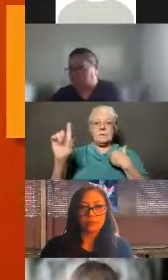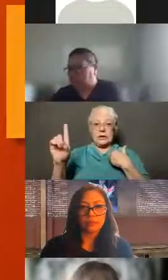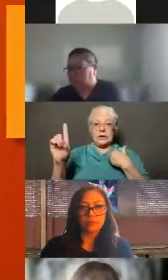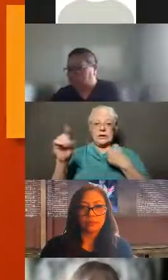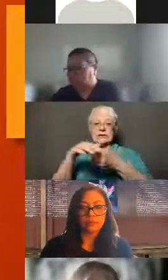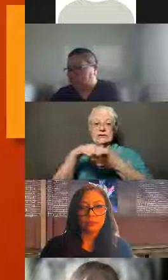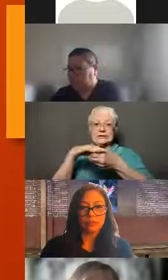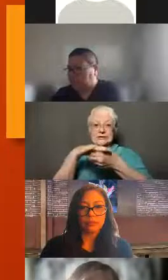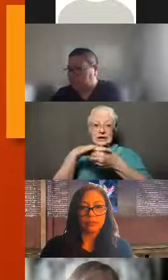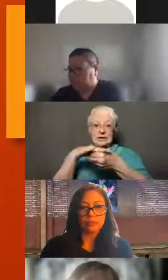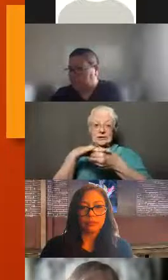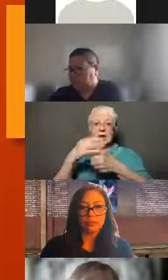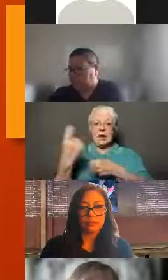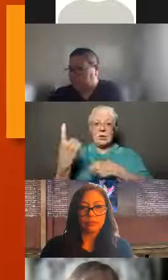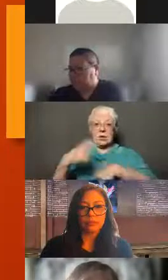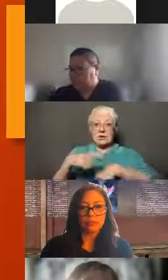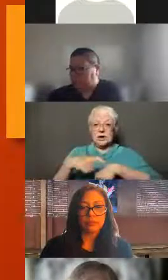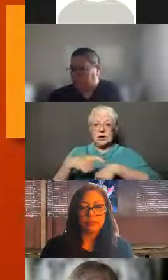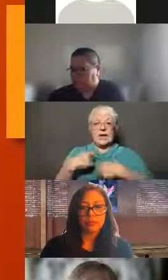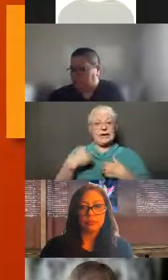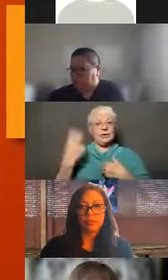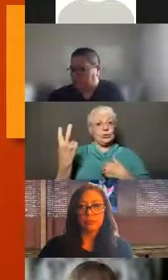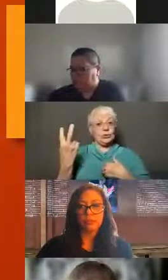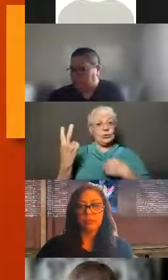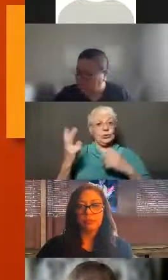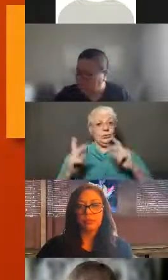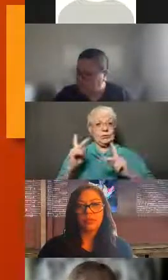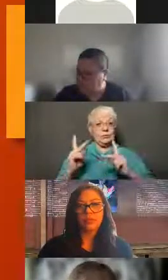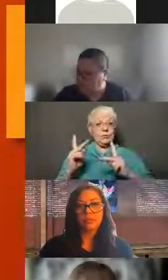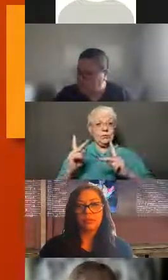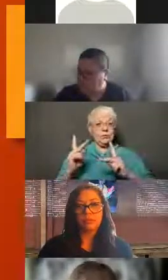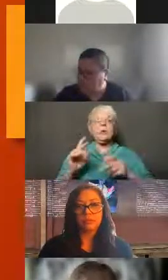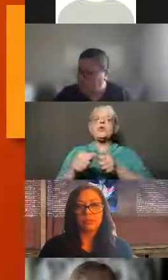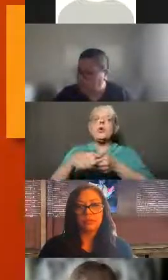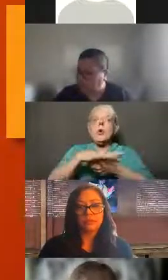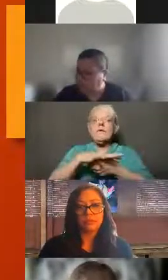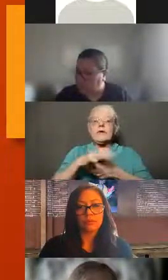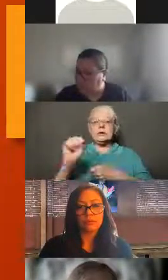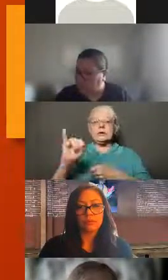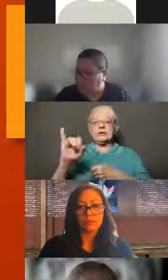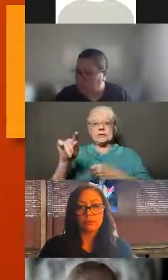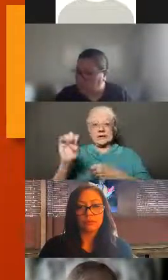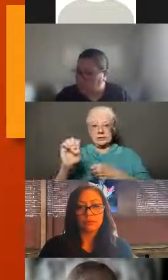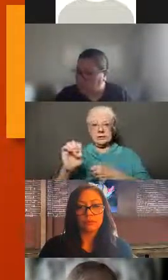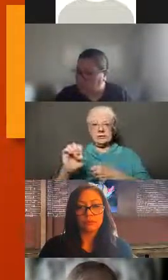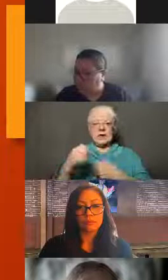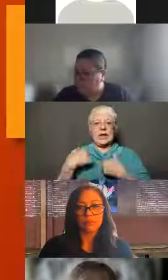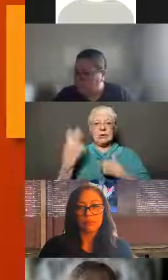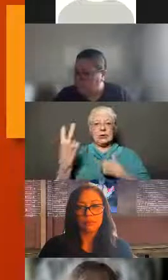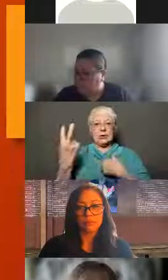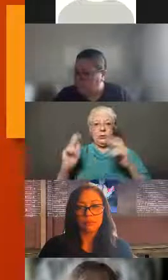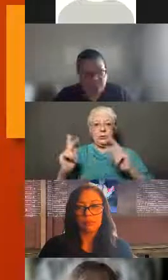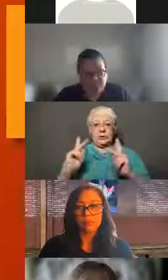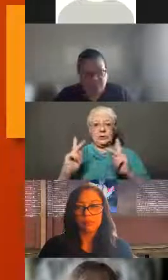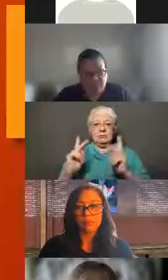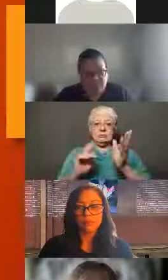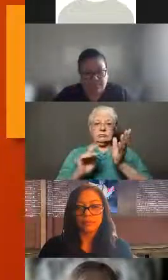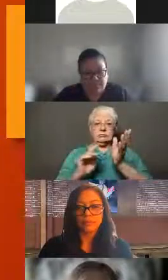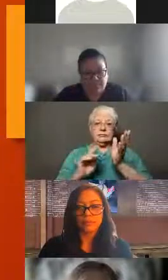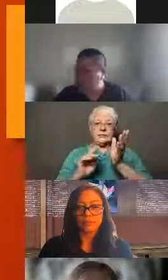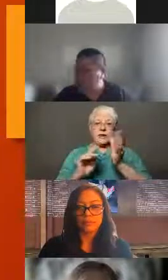at one point we only had 2 people in the COVID site, and the county started sending